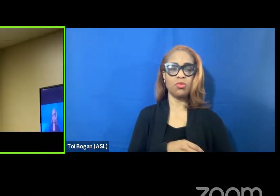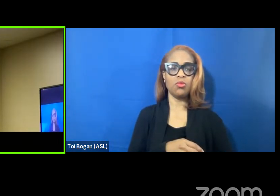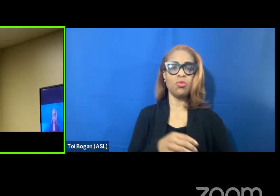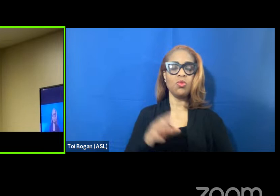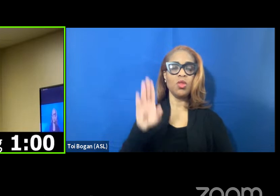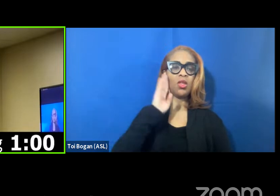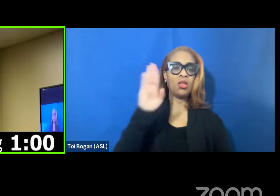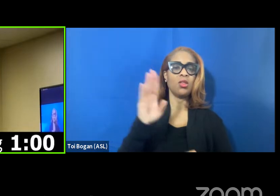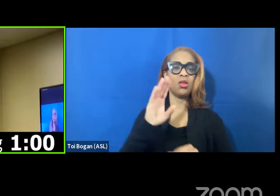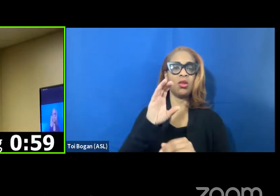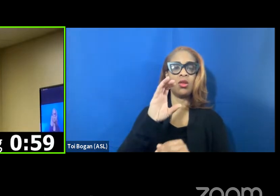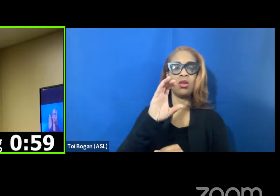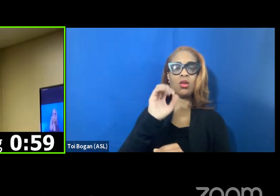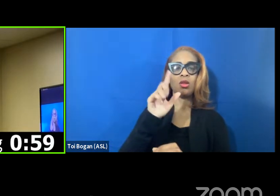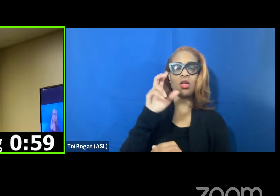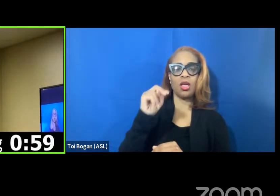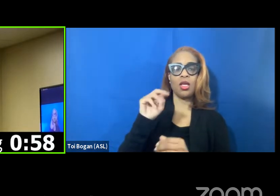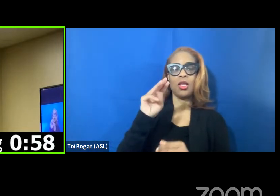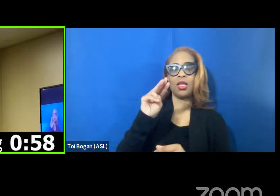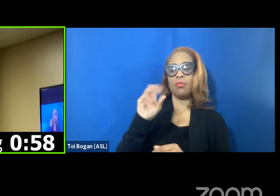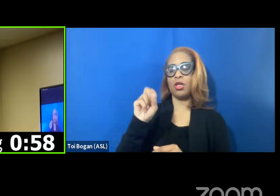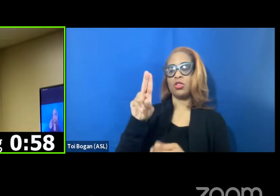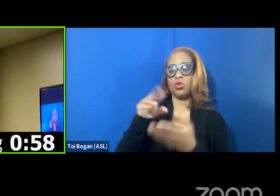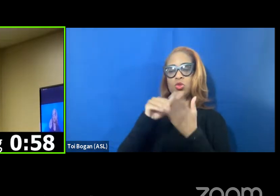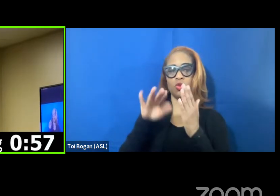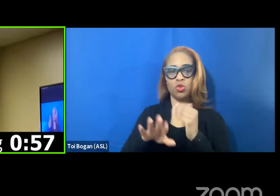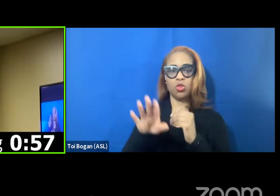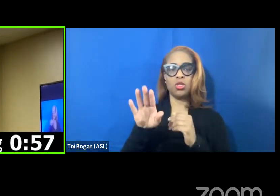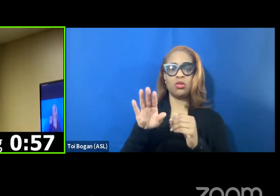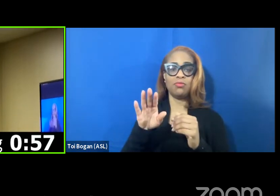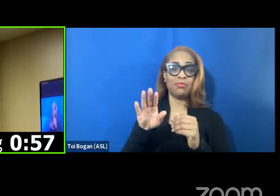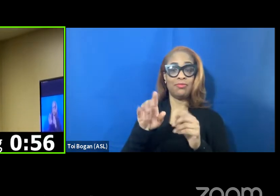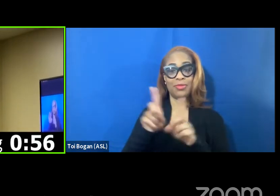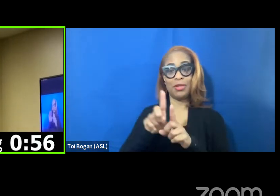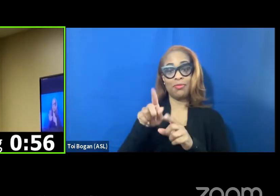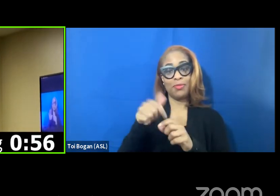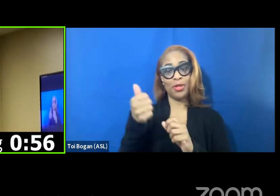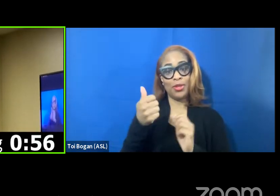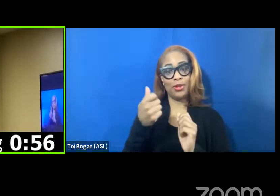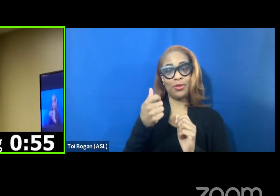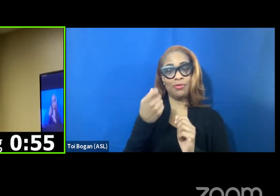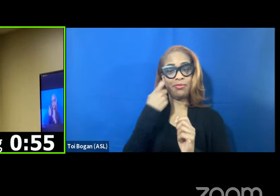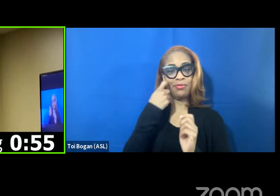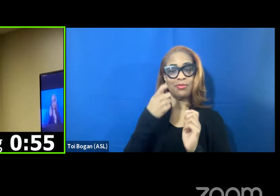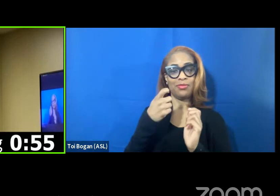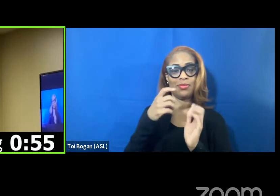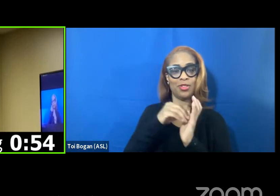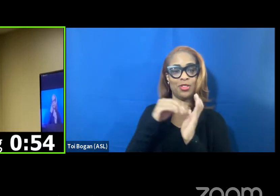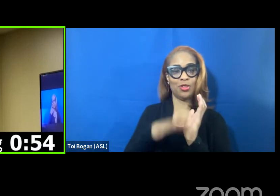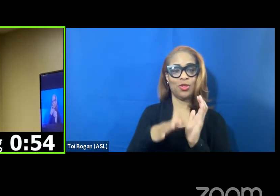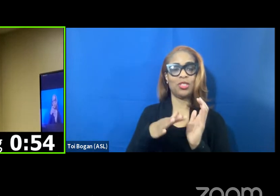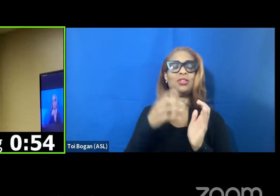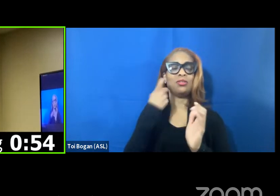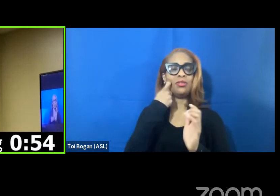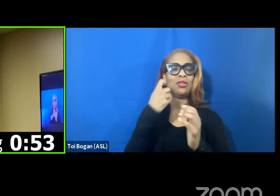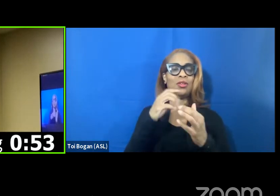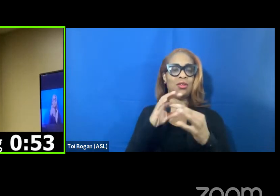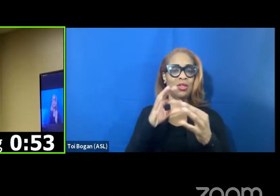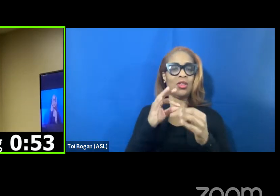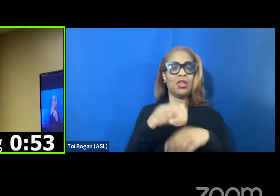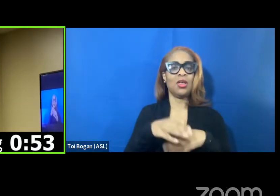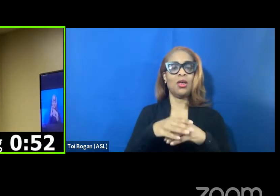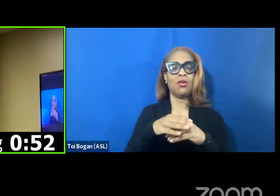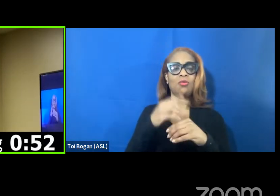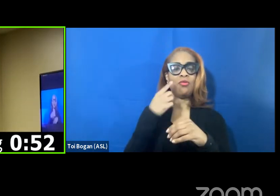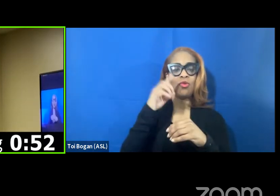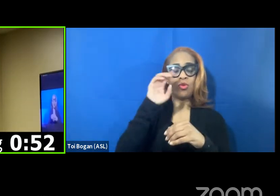hi my name is colin i'm an msu student um just like my other fellow msu students said um it's unprecedented for the mission of